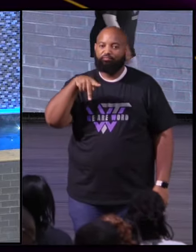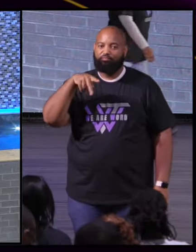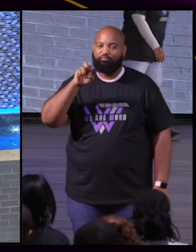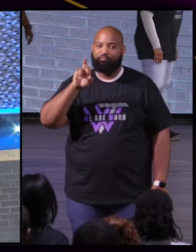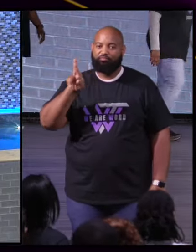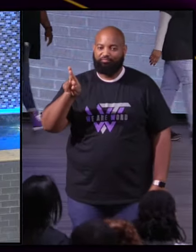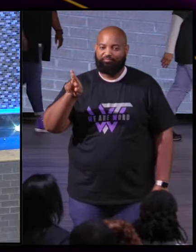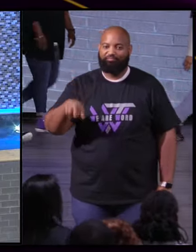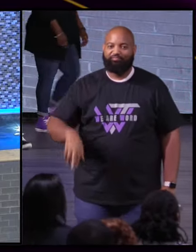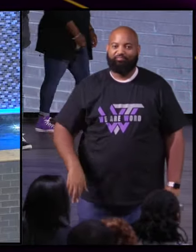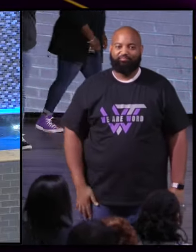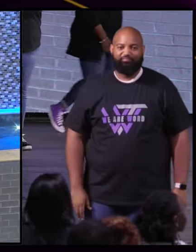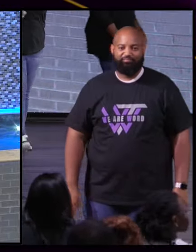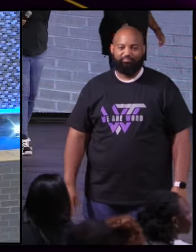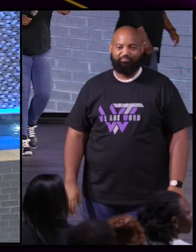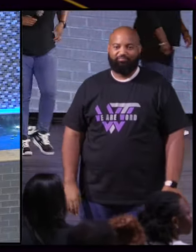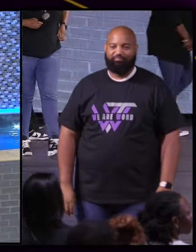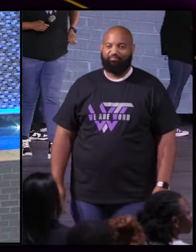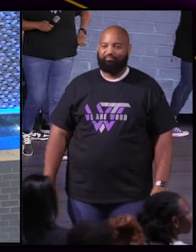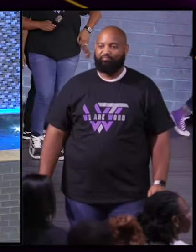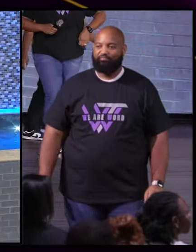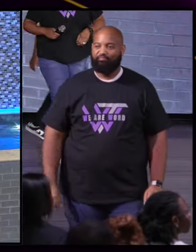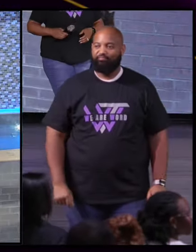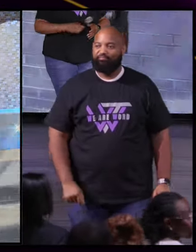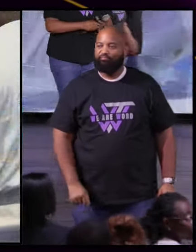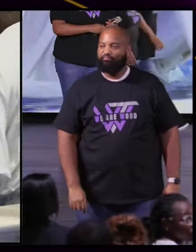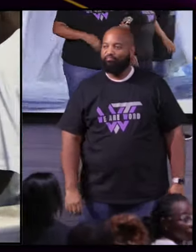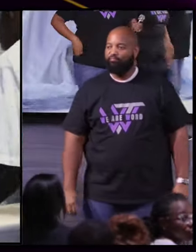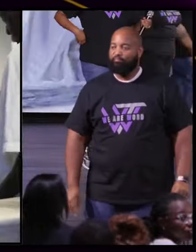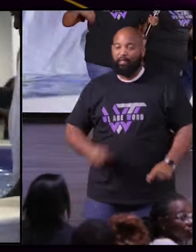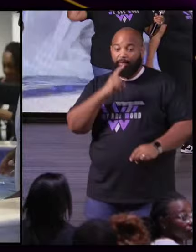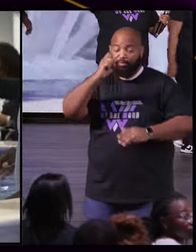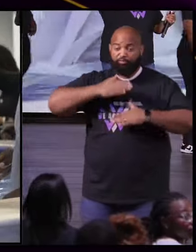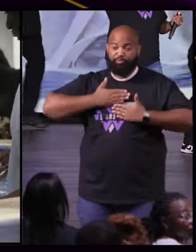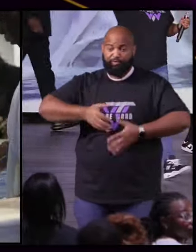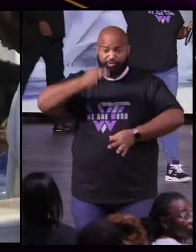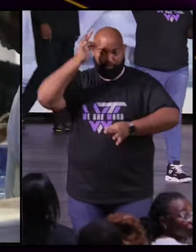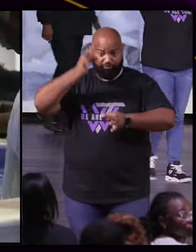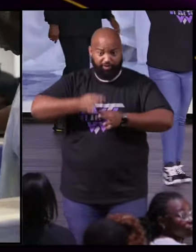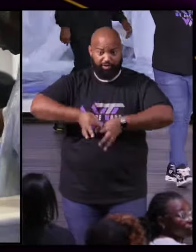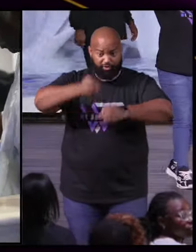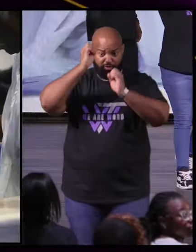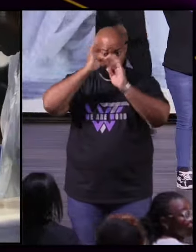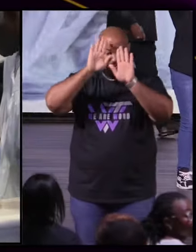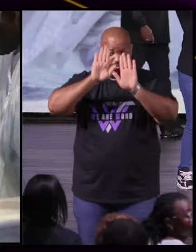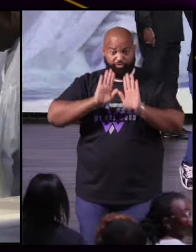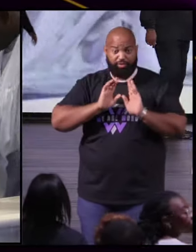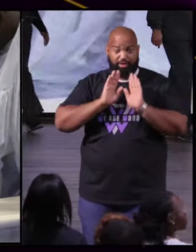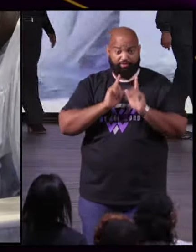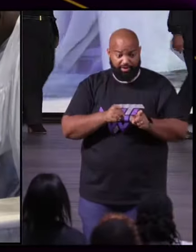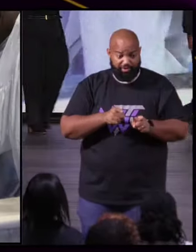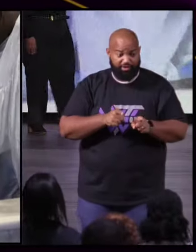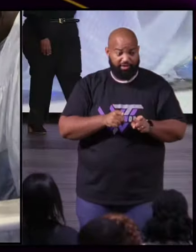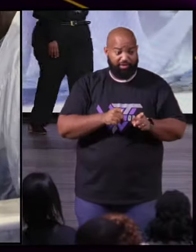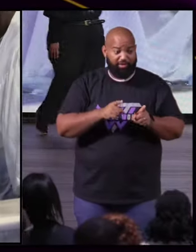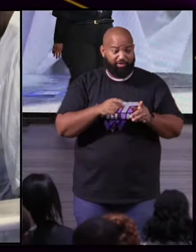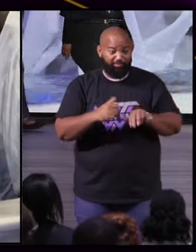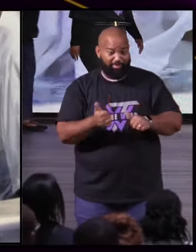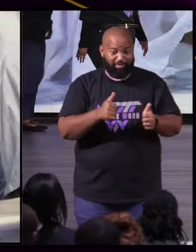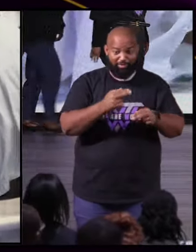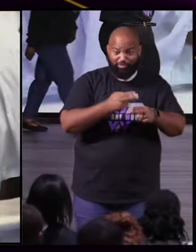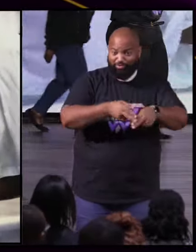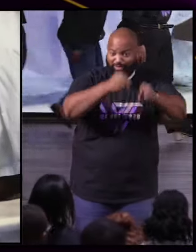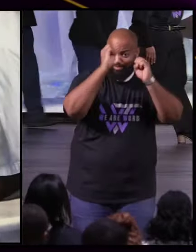Sierra, have a seat right there. Sierra, upon the profession of your faith and obedience to the Great Commission, we